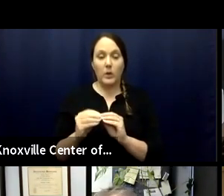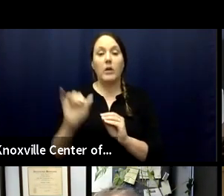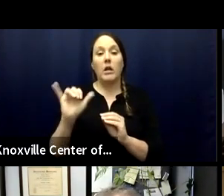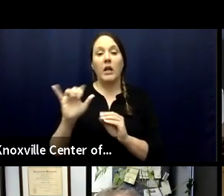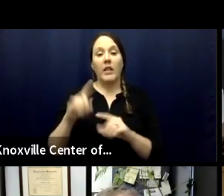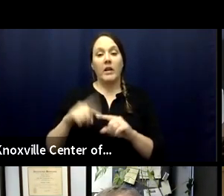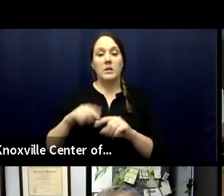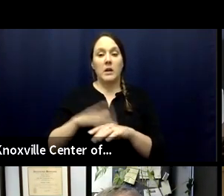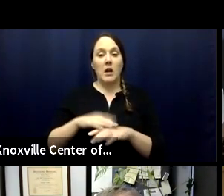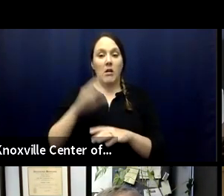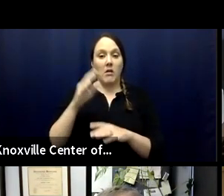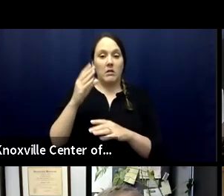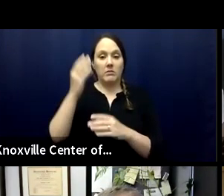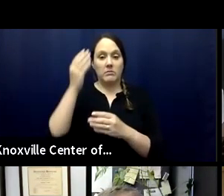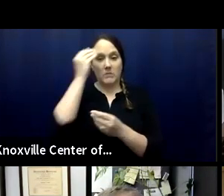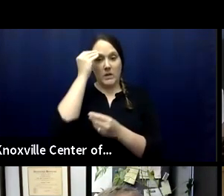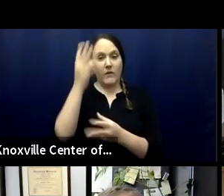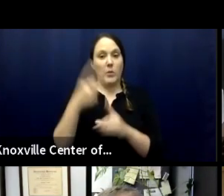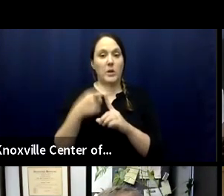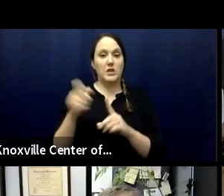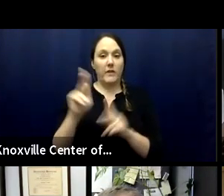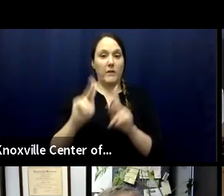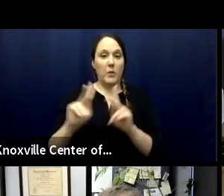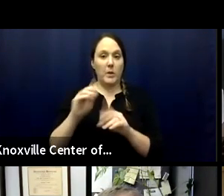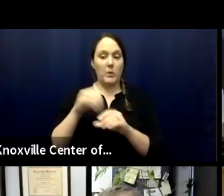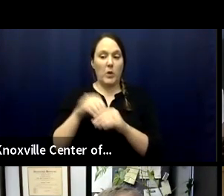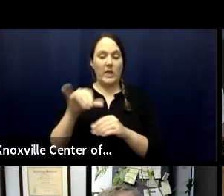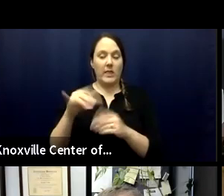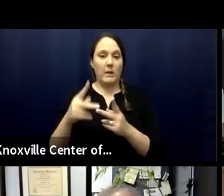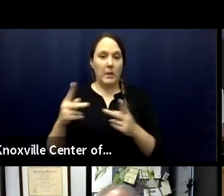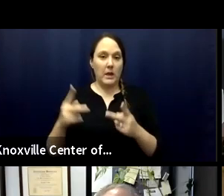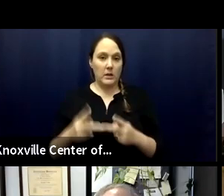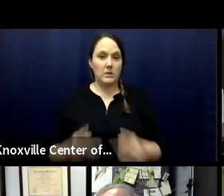input from people that were in those places,